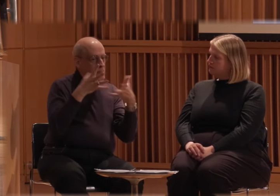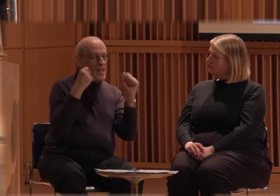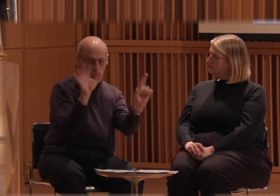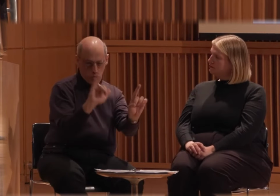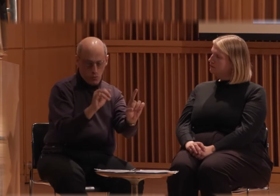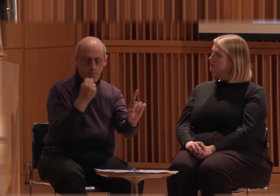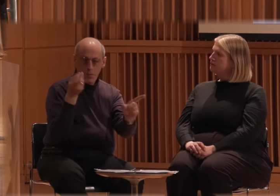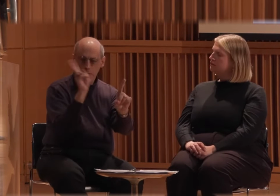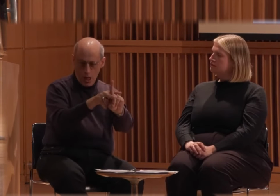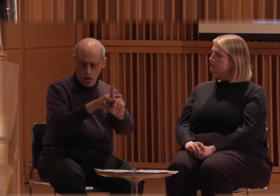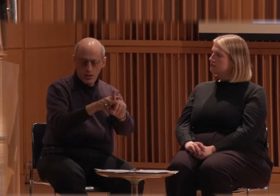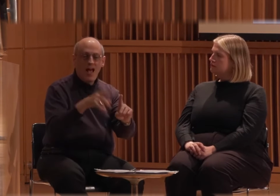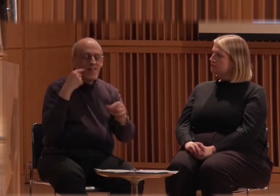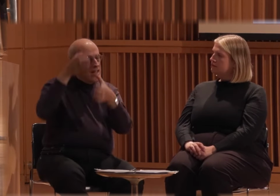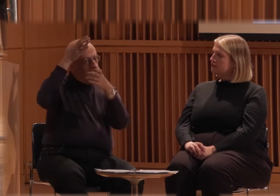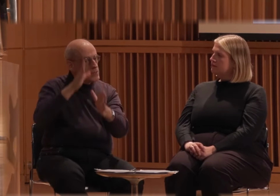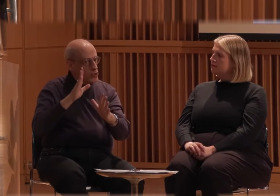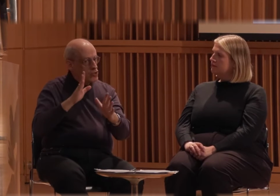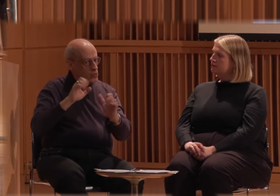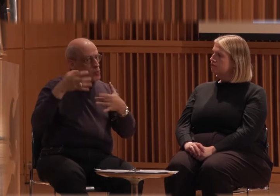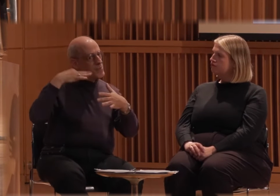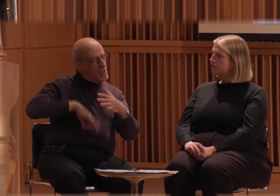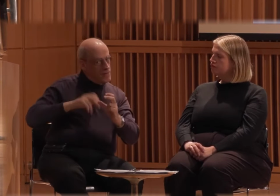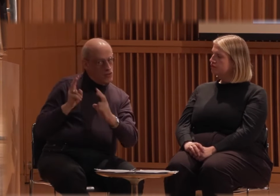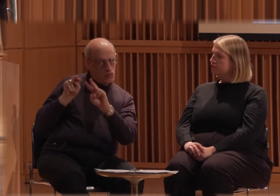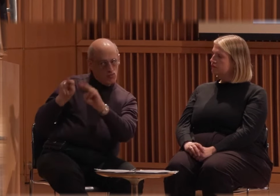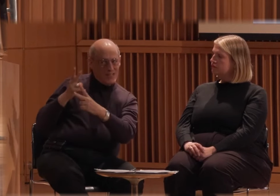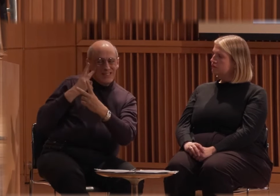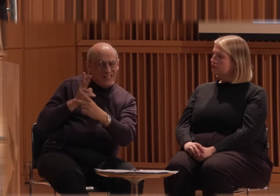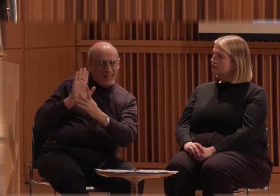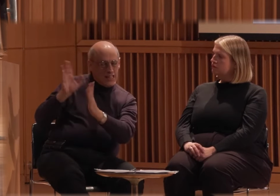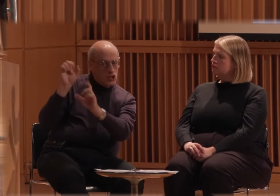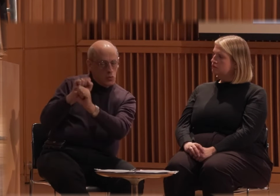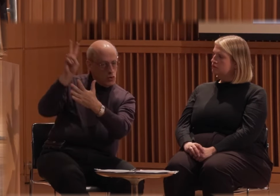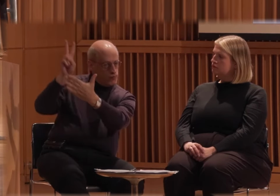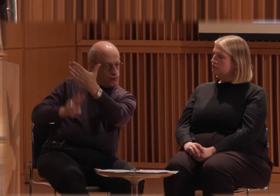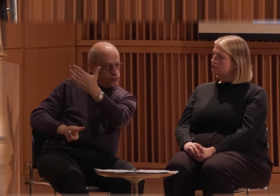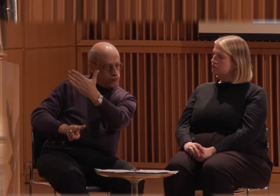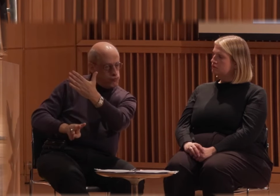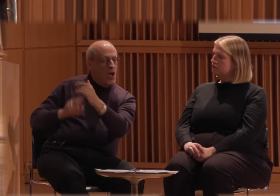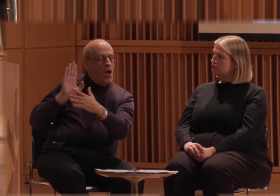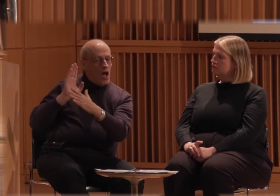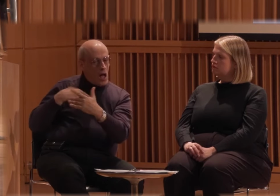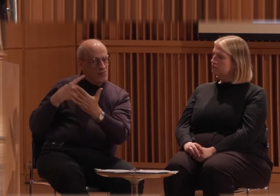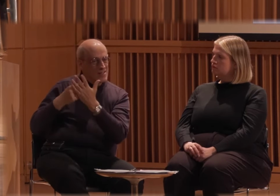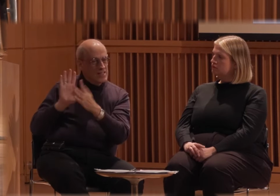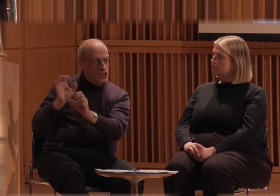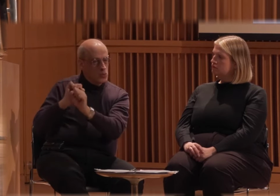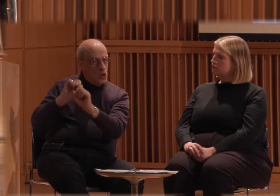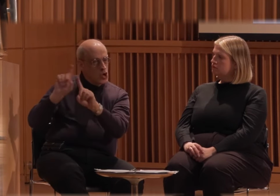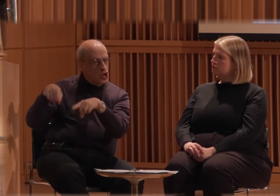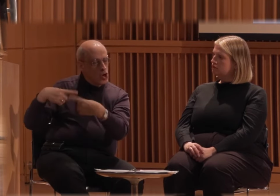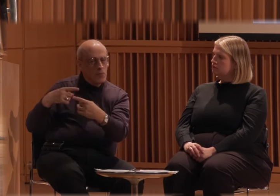think I think experts would do good to take a page from Phil Tetlock. So I've been talking about Tetlock, but many of you may not know what he